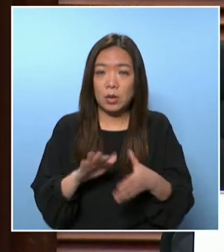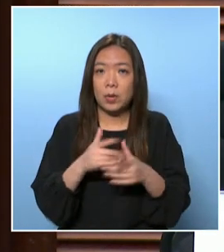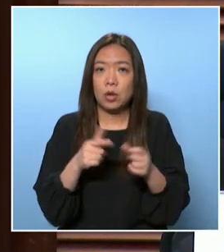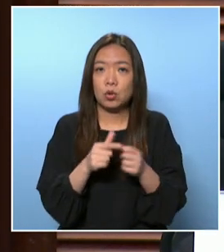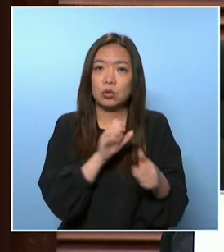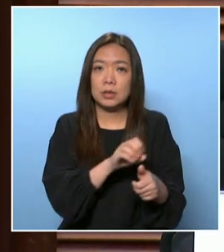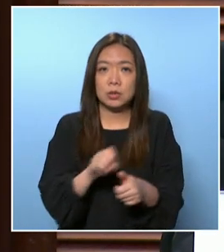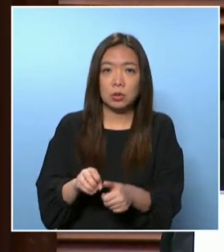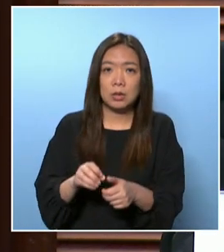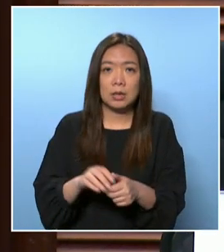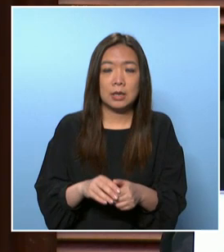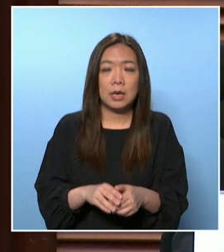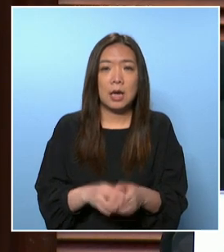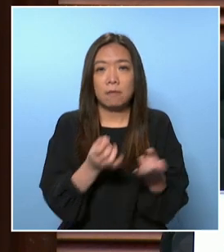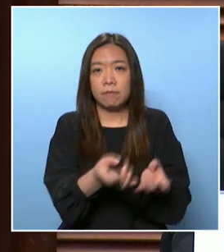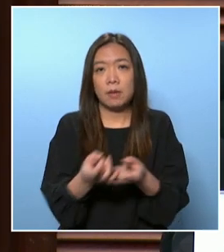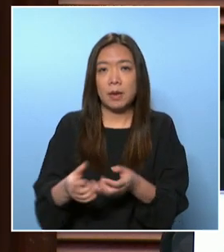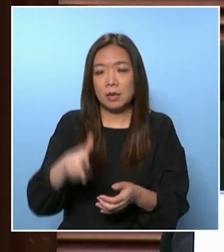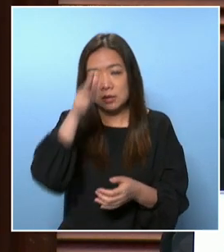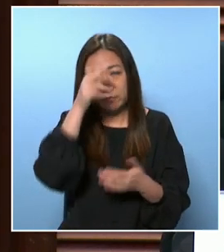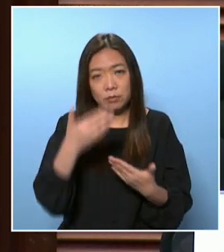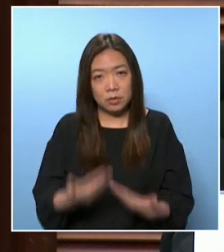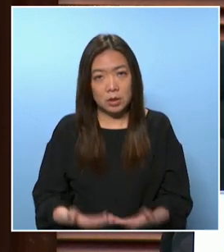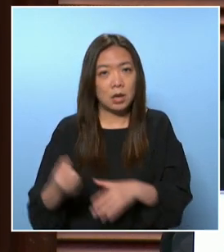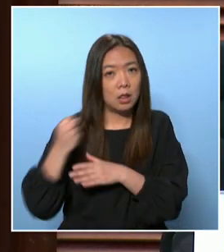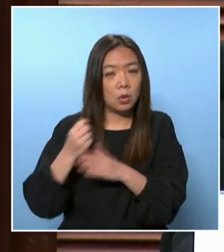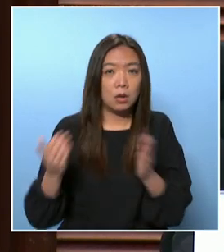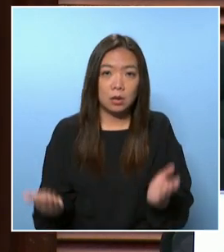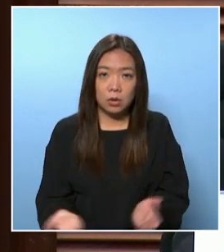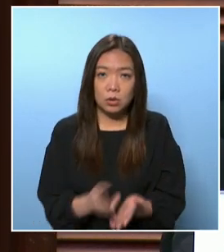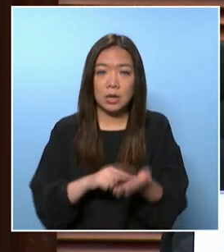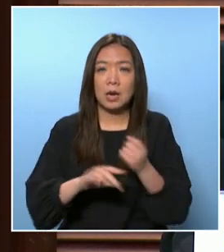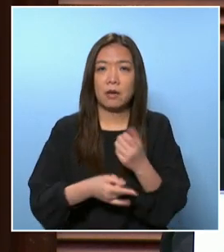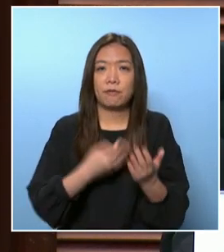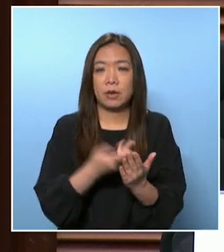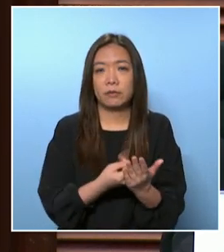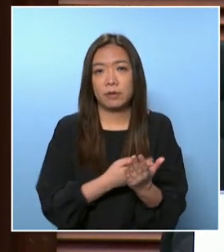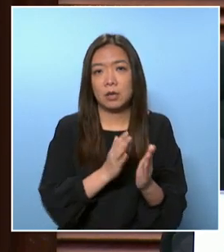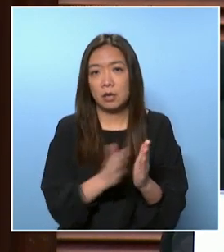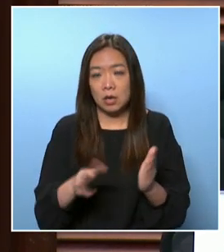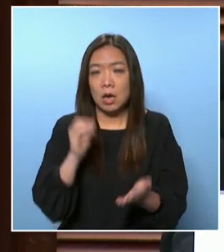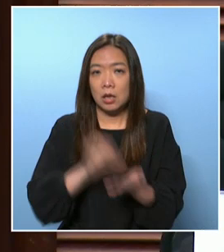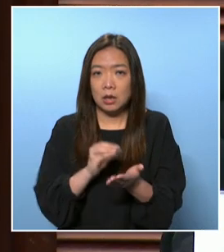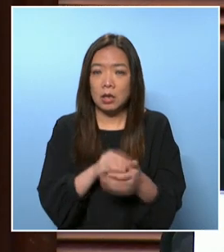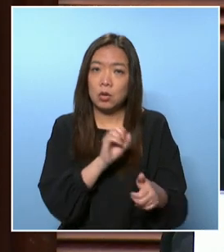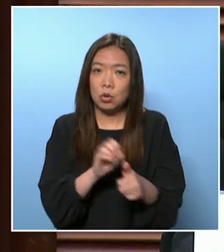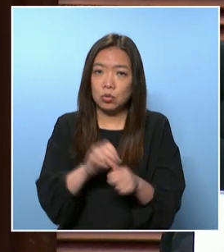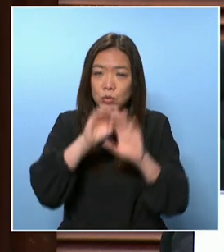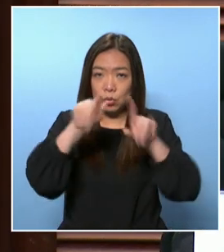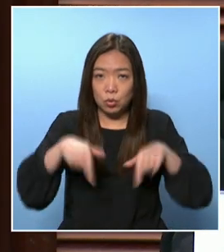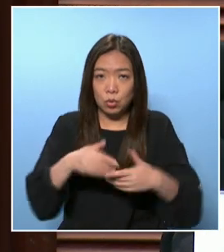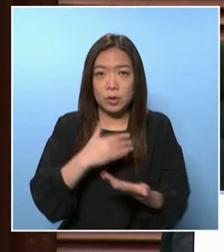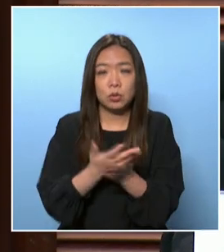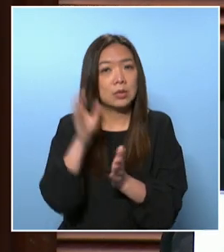the report. In the light of the consensus during the consultation, the government is going down the legislative path